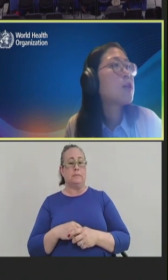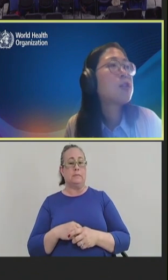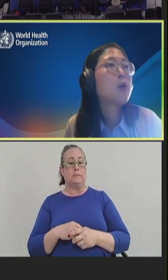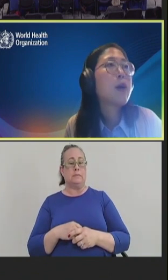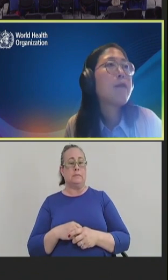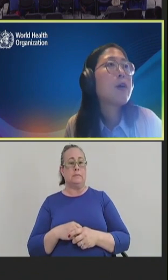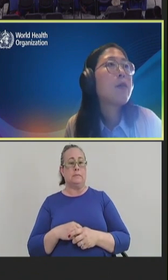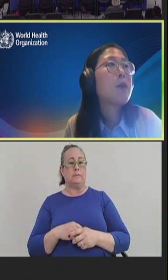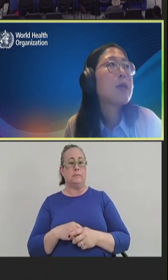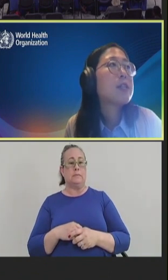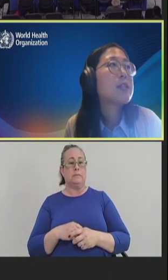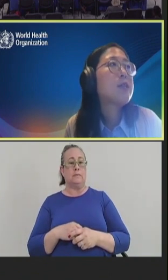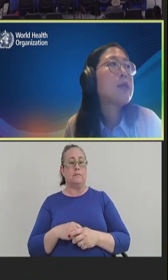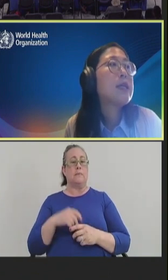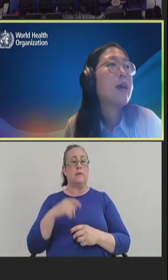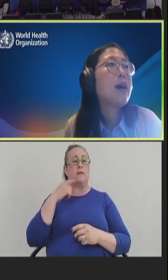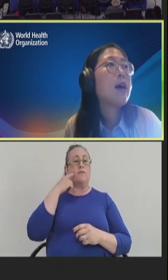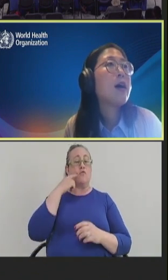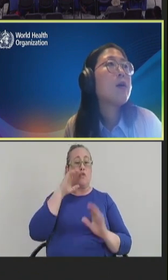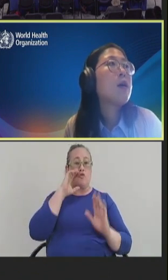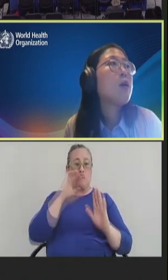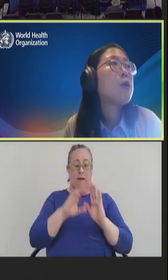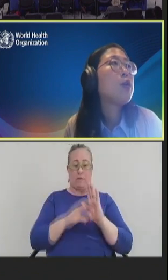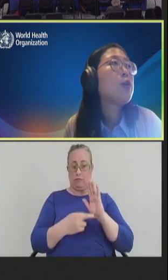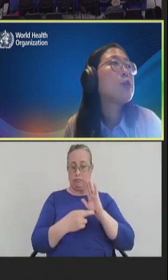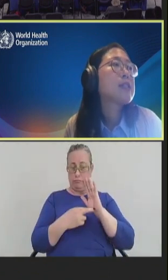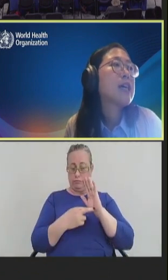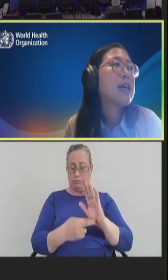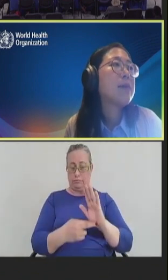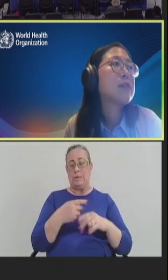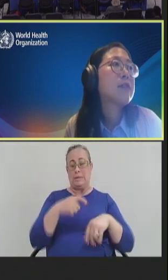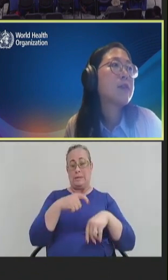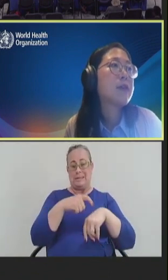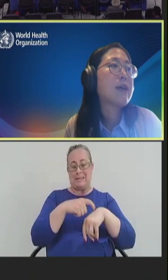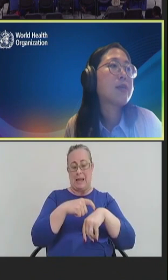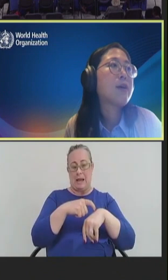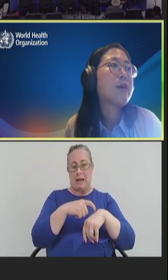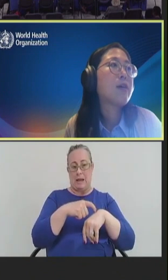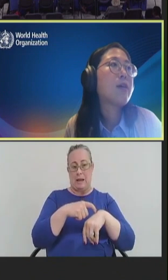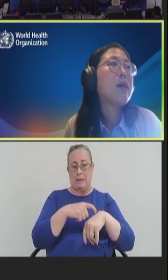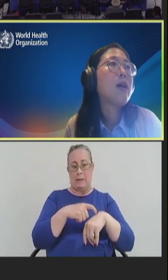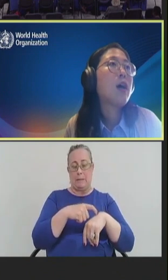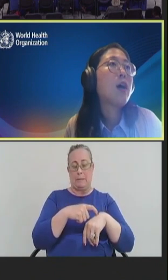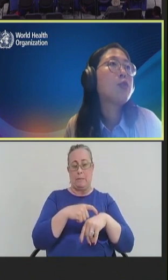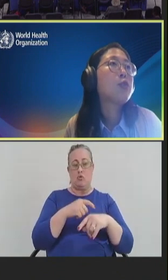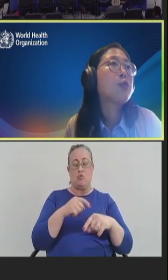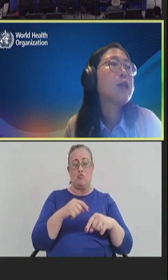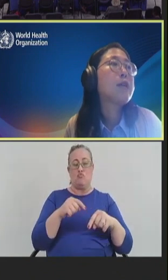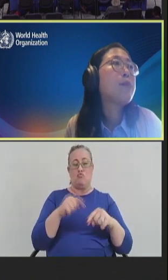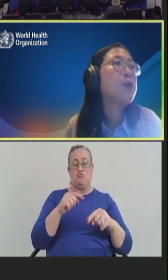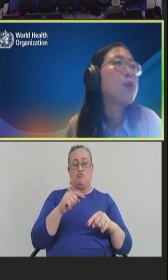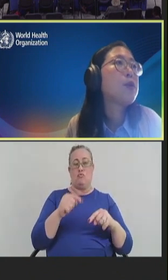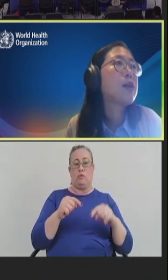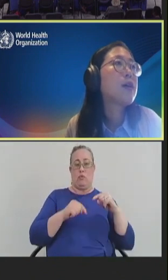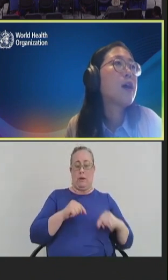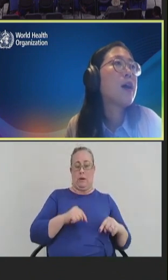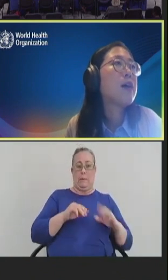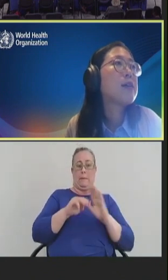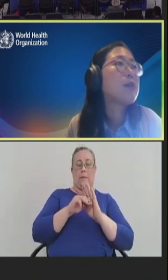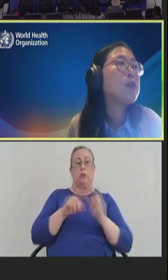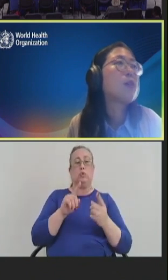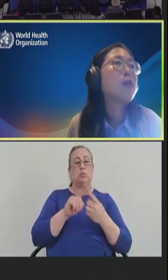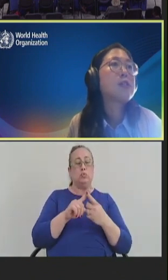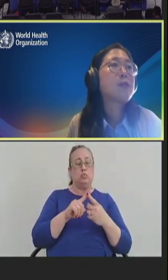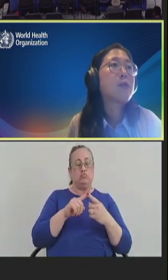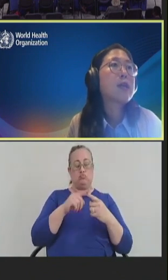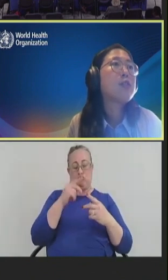And for the geographical imputation, we use the time series regression model to impute